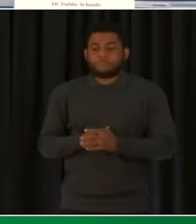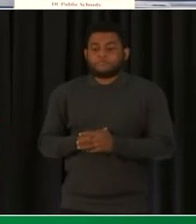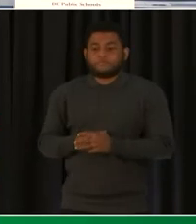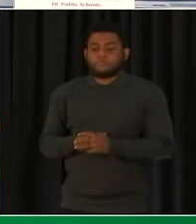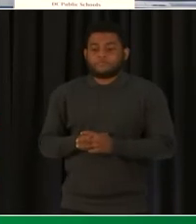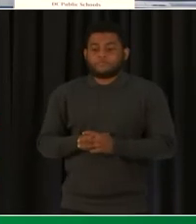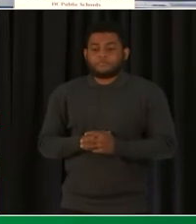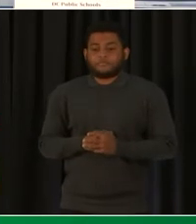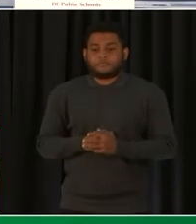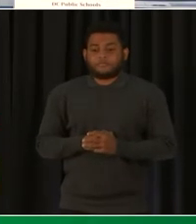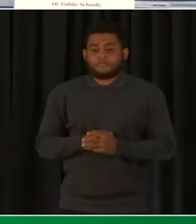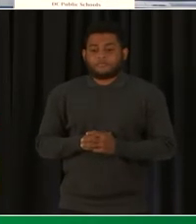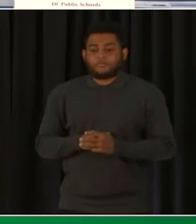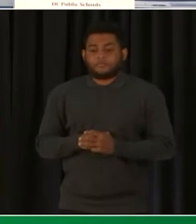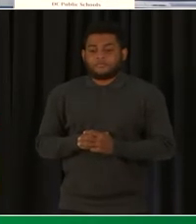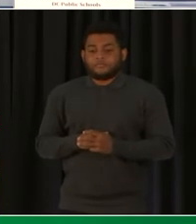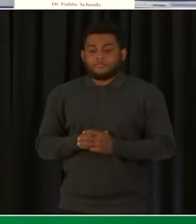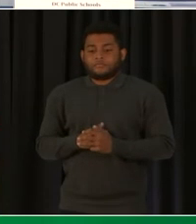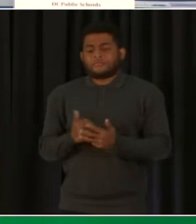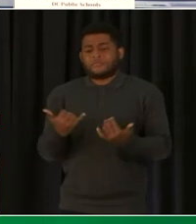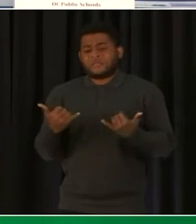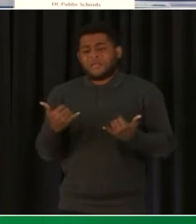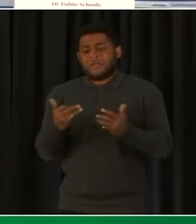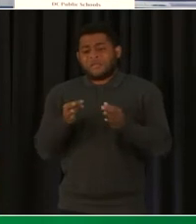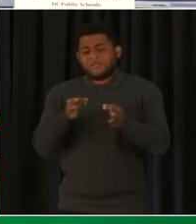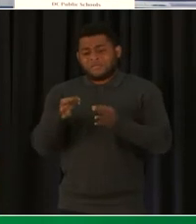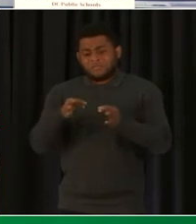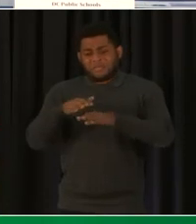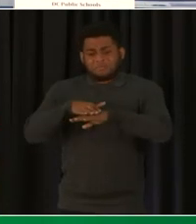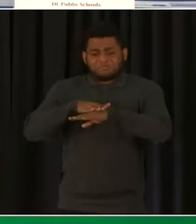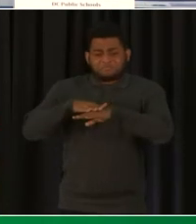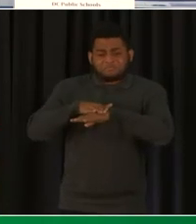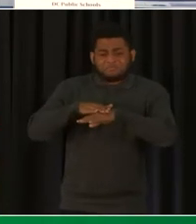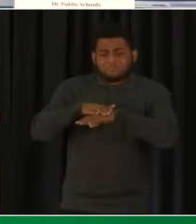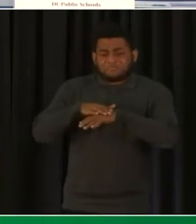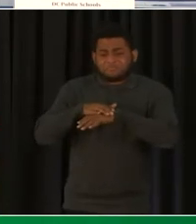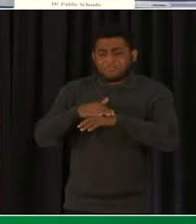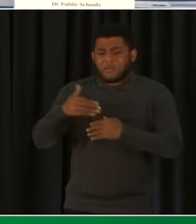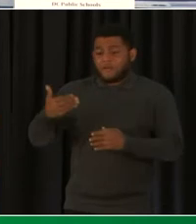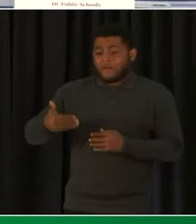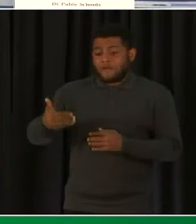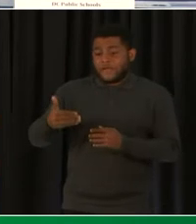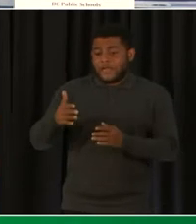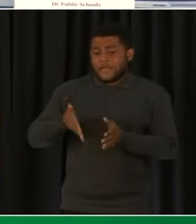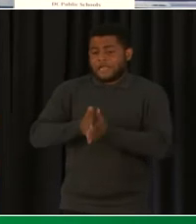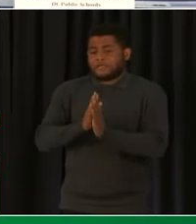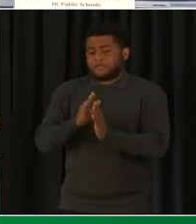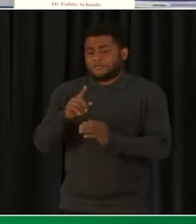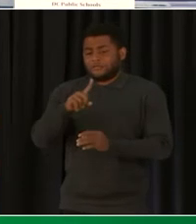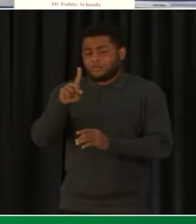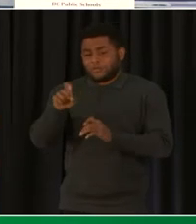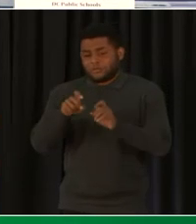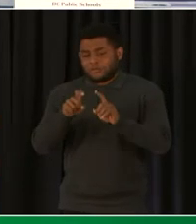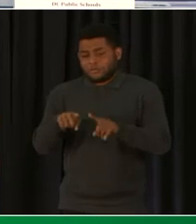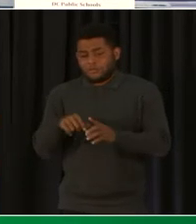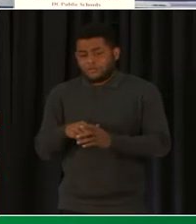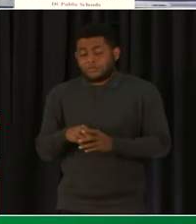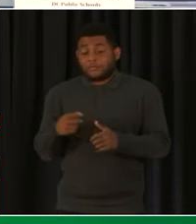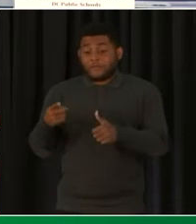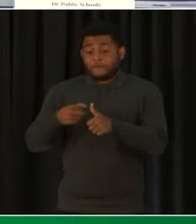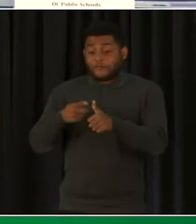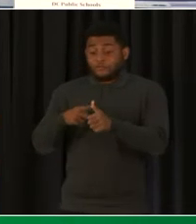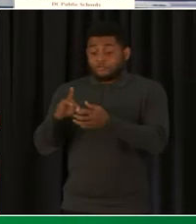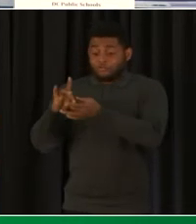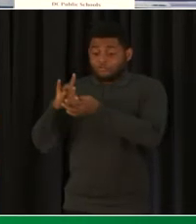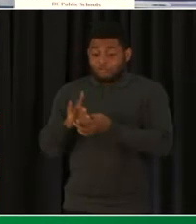So we're going to just touch on a couple of frequently asked questions. The first one, what kind of